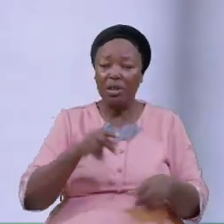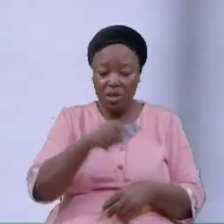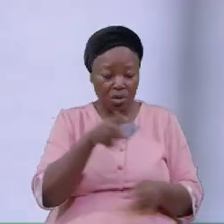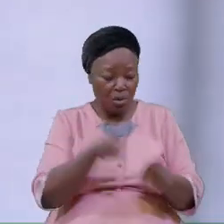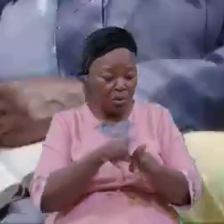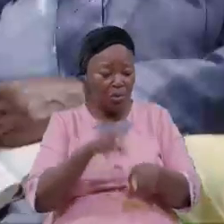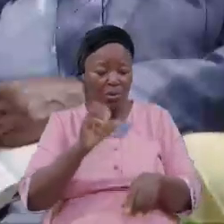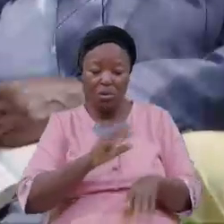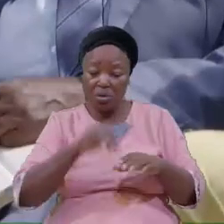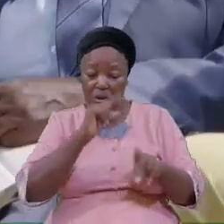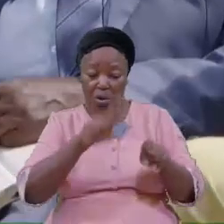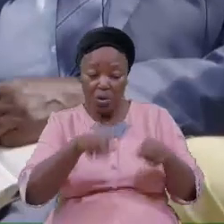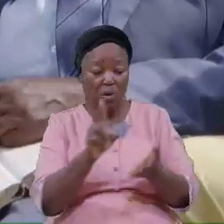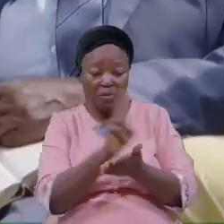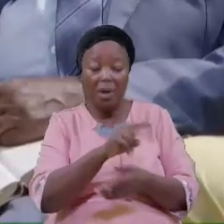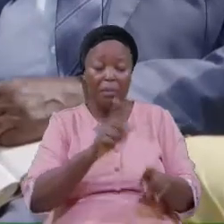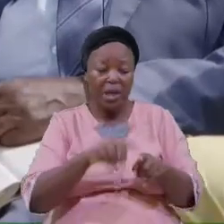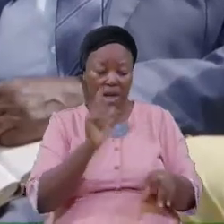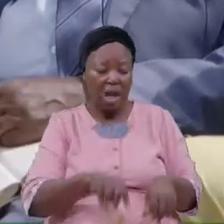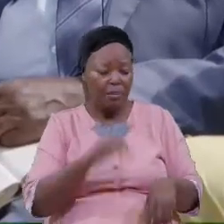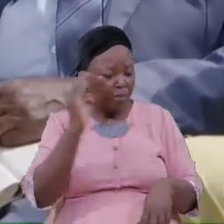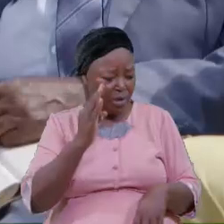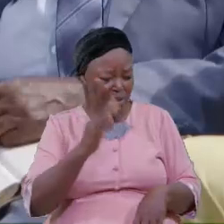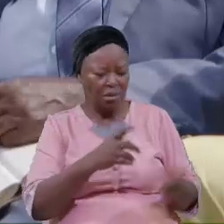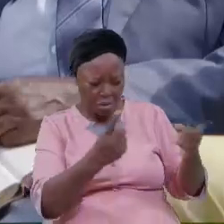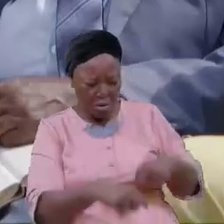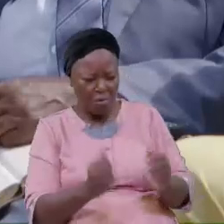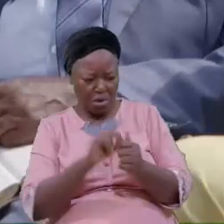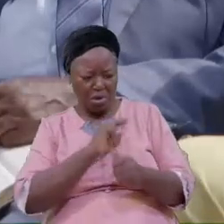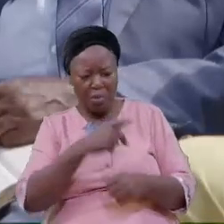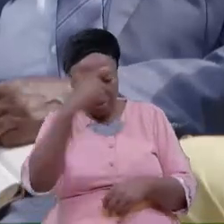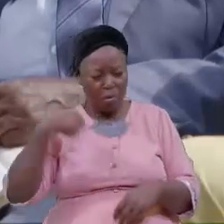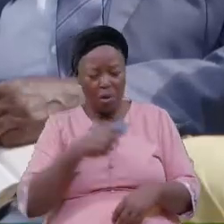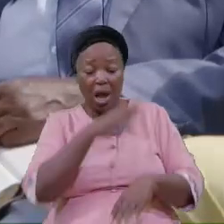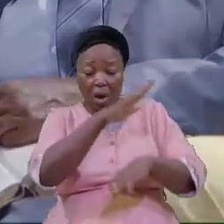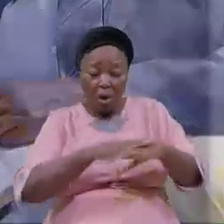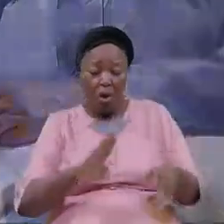come and preach. Because we are called all by grace.